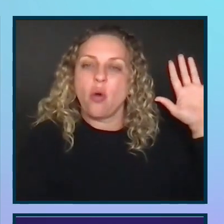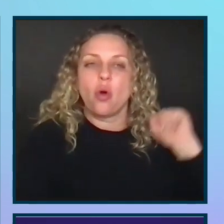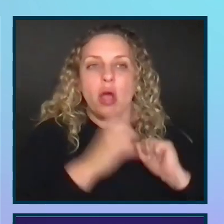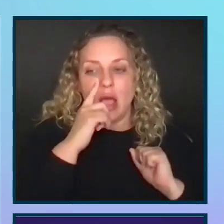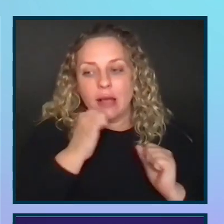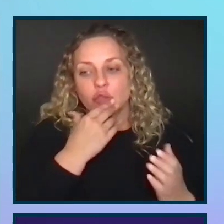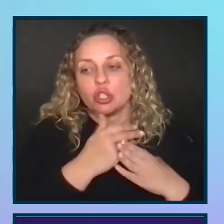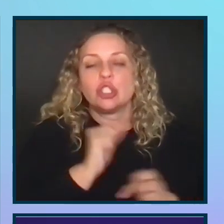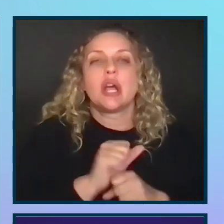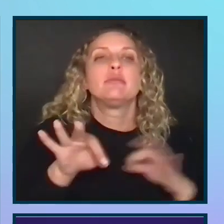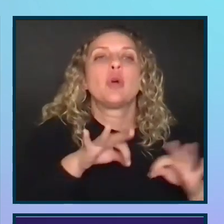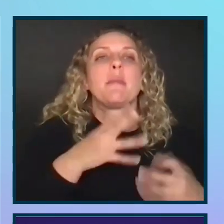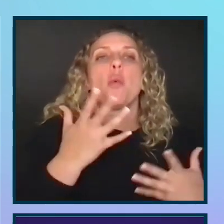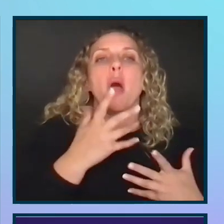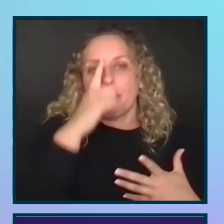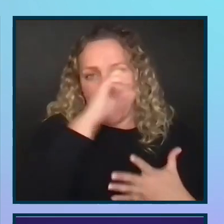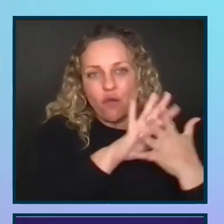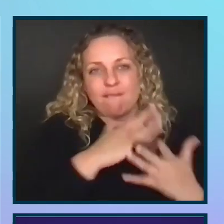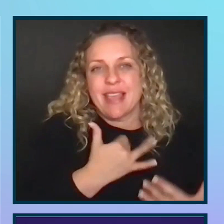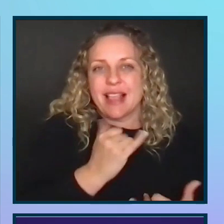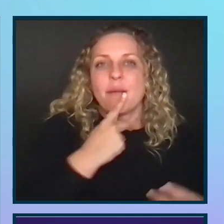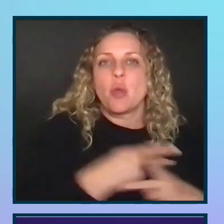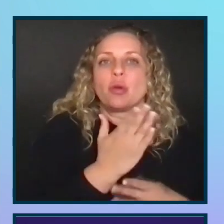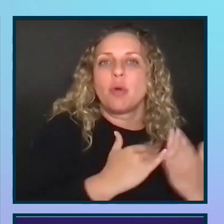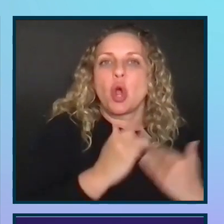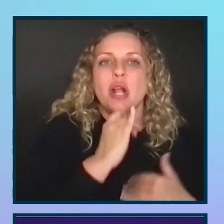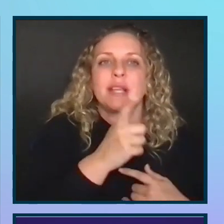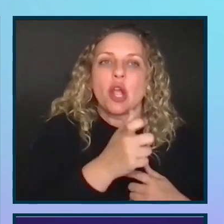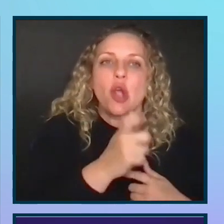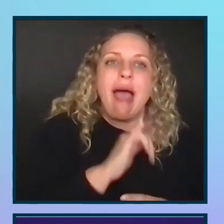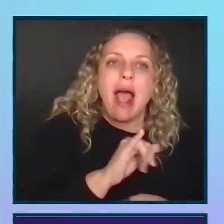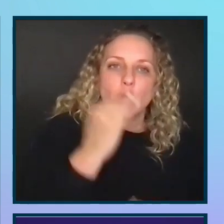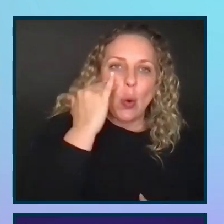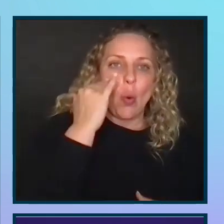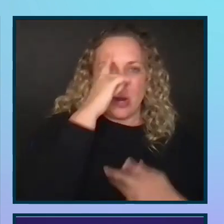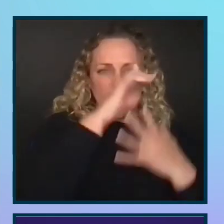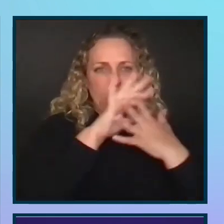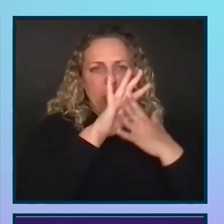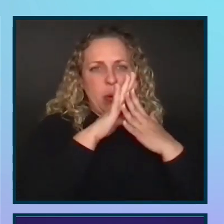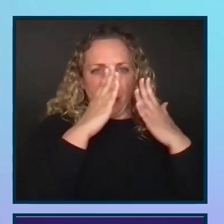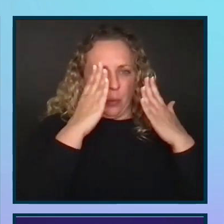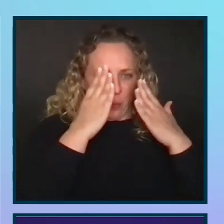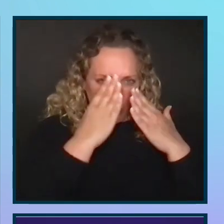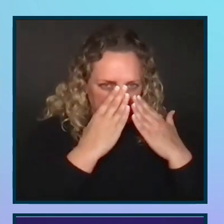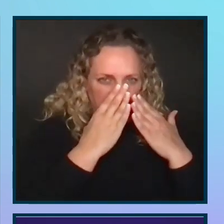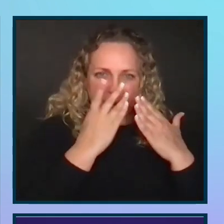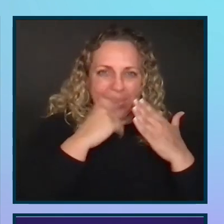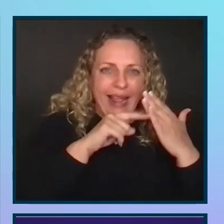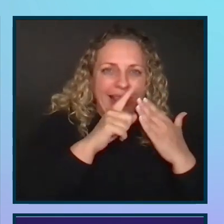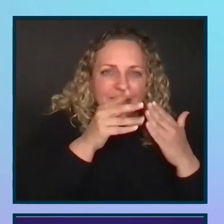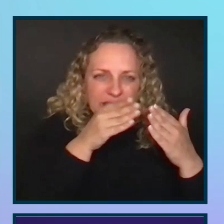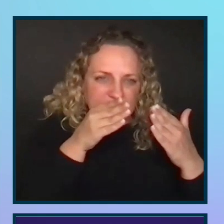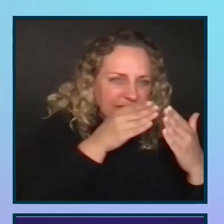does a good job describing what brain fog feels like. The worst part of brain fog is that you're actually aware of your brain bandwidth becoming so narrow that you can't even